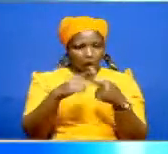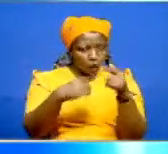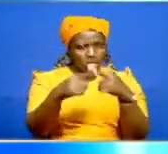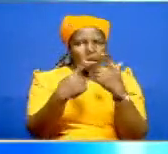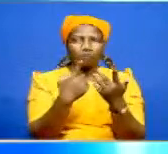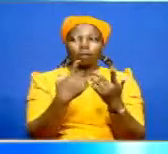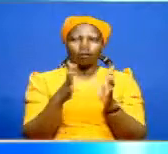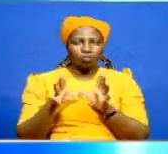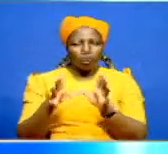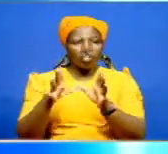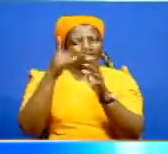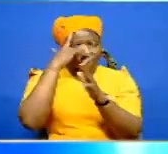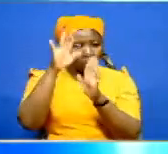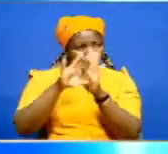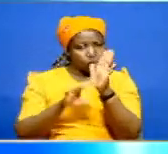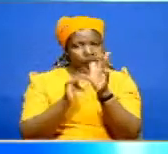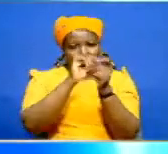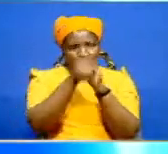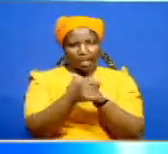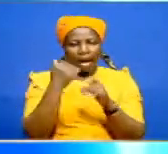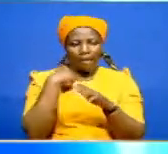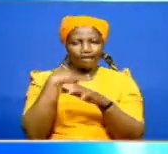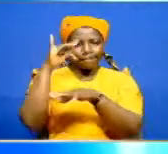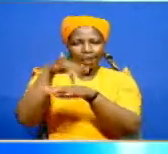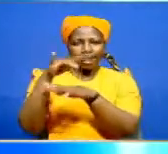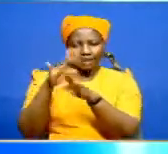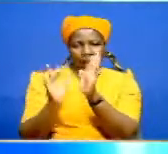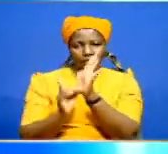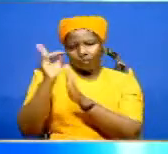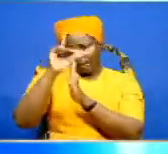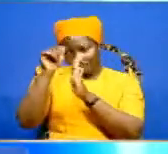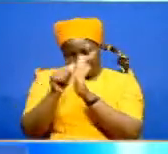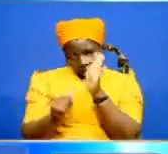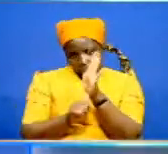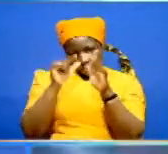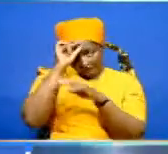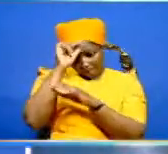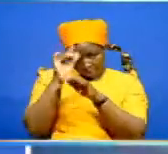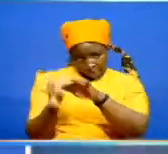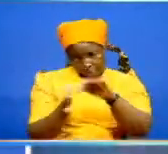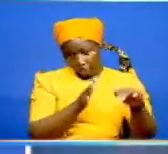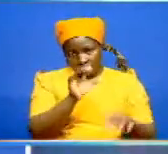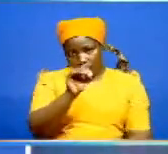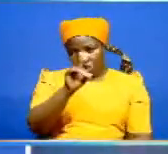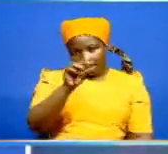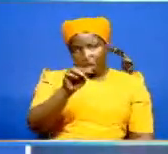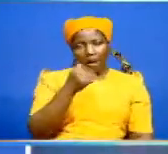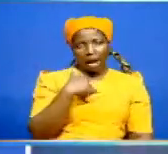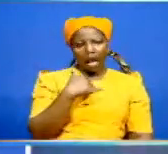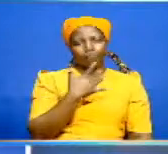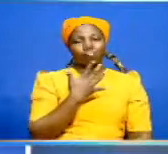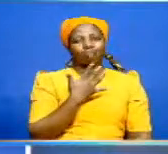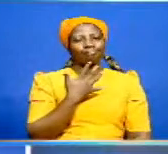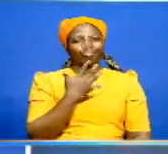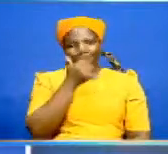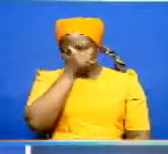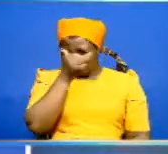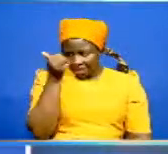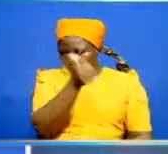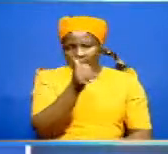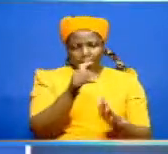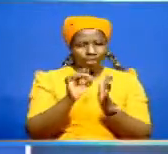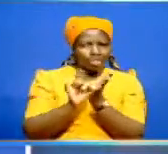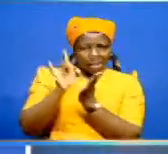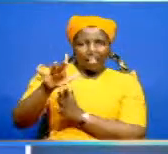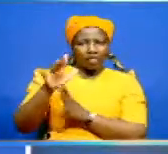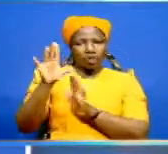has overshadowed the government's development agenda. Meanwhile, the Orange Democratic Movement has downplayed the rejection of the Constitution